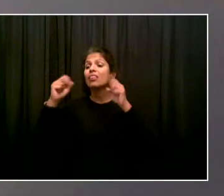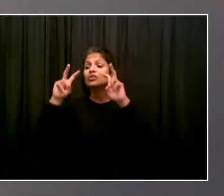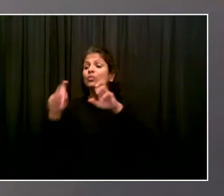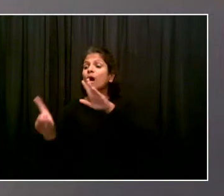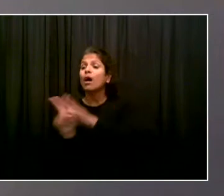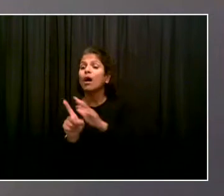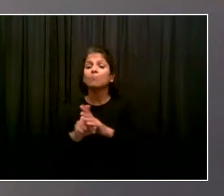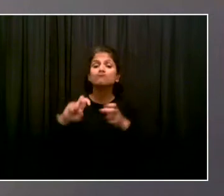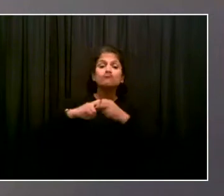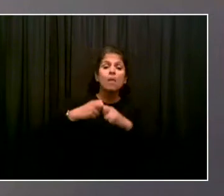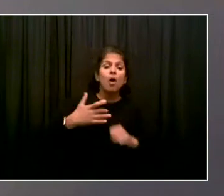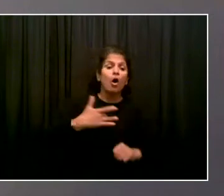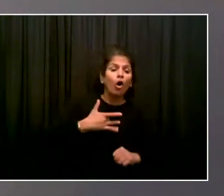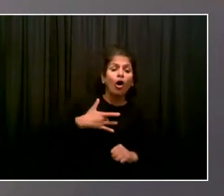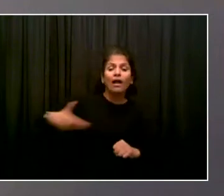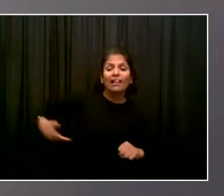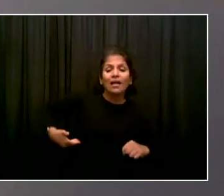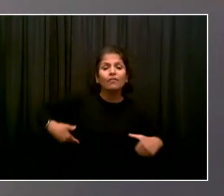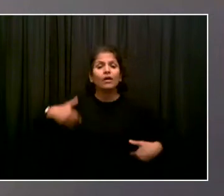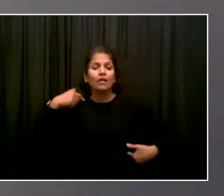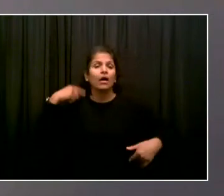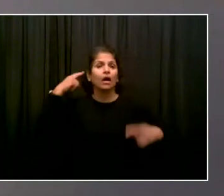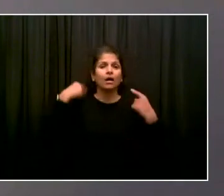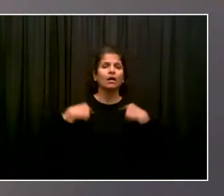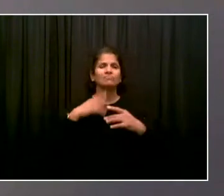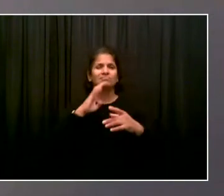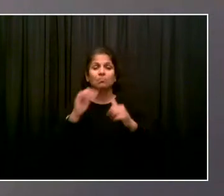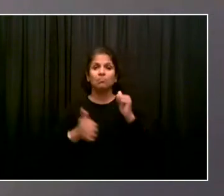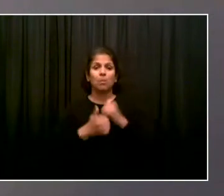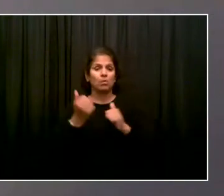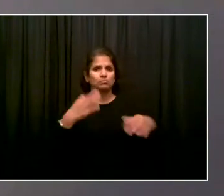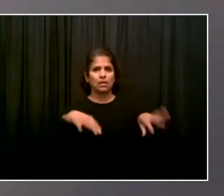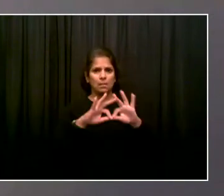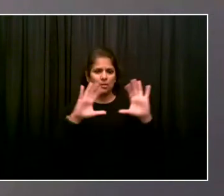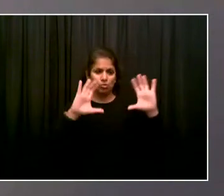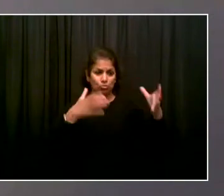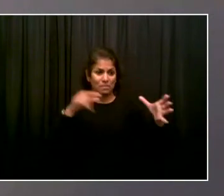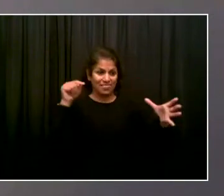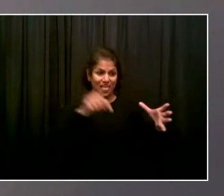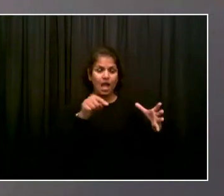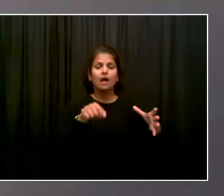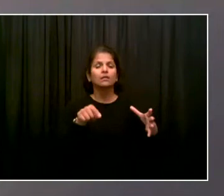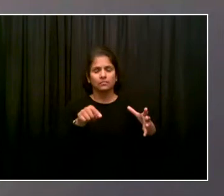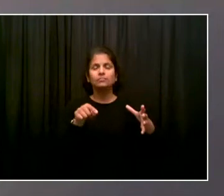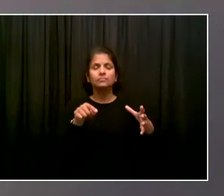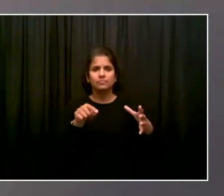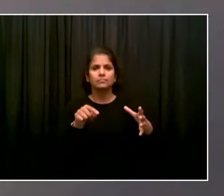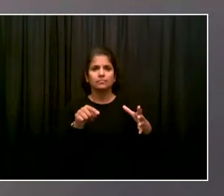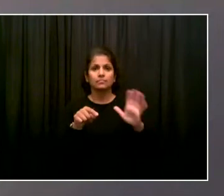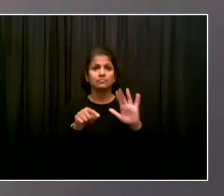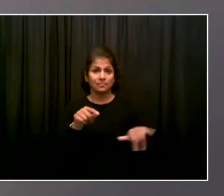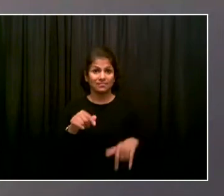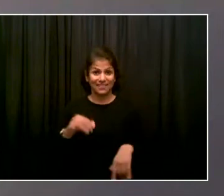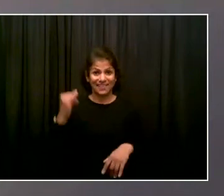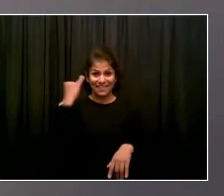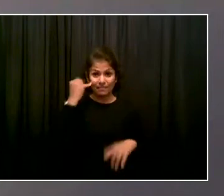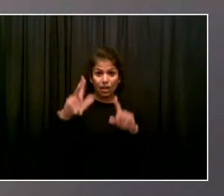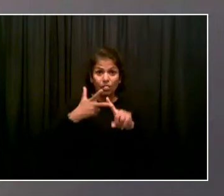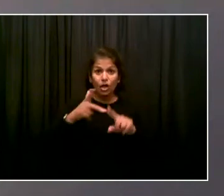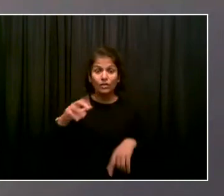important populations to do it. Other people feel safer when they get a booster, and as long as it fits the